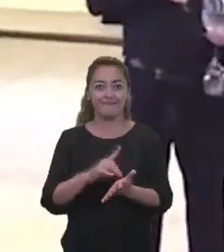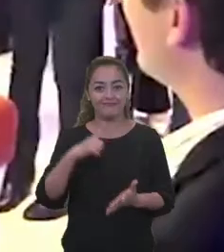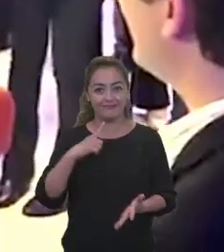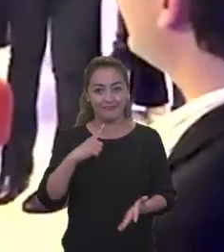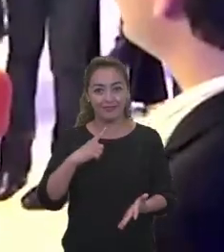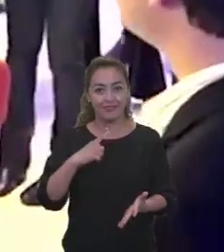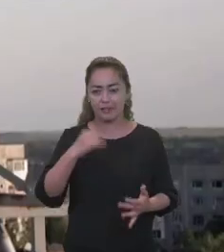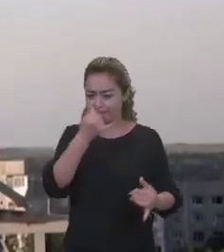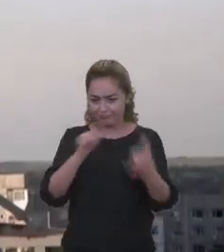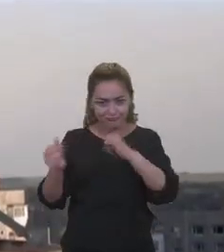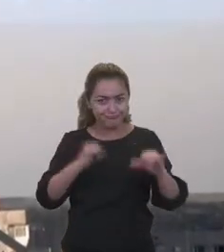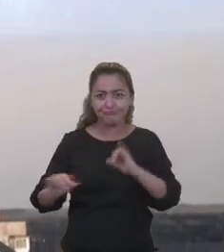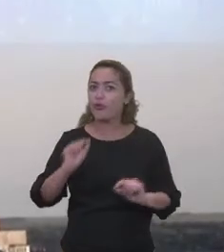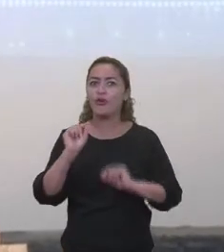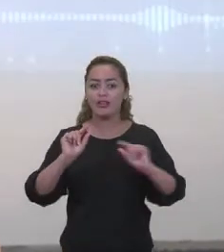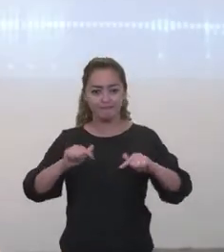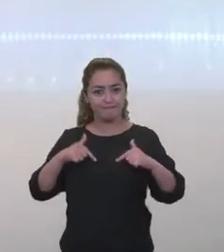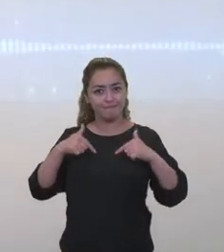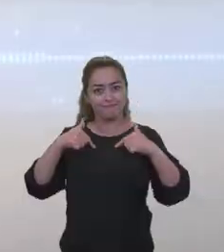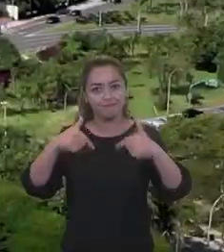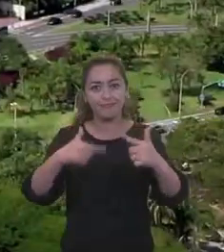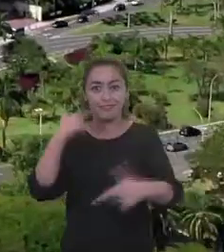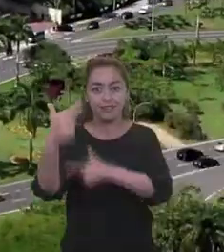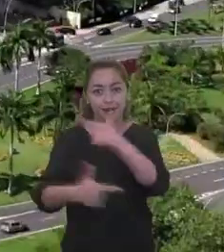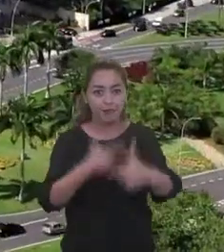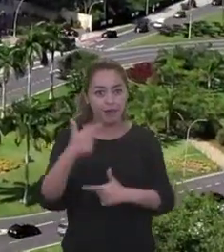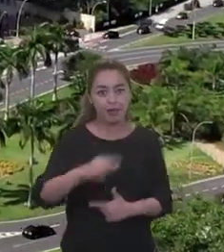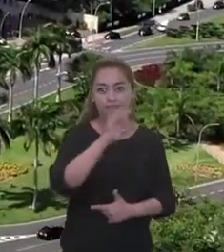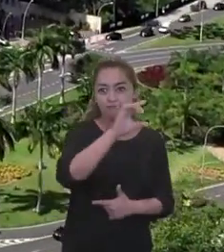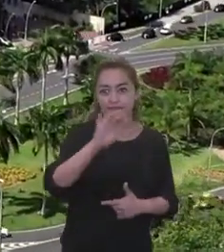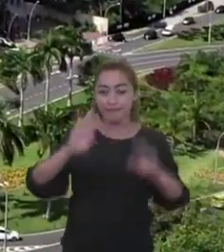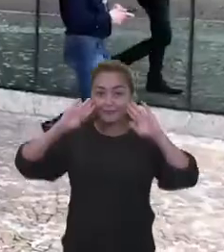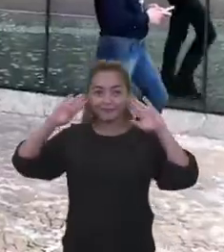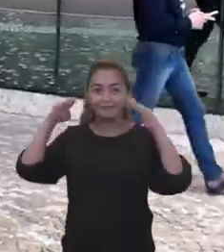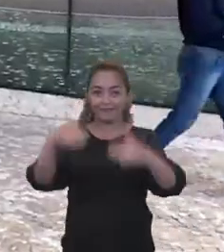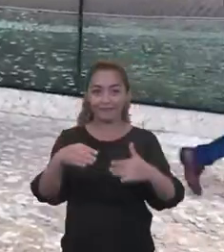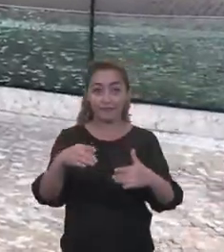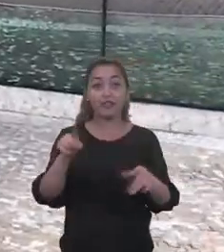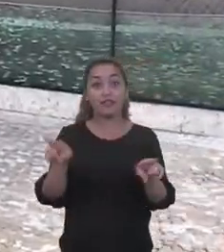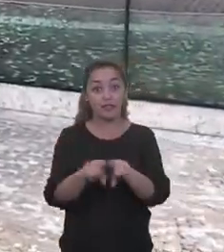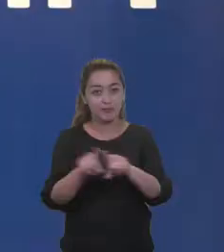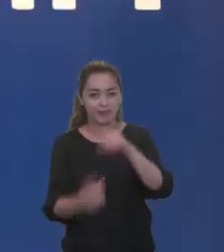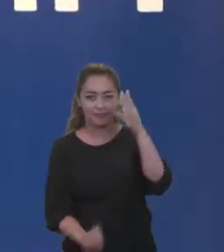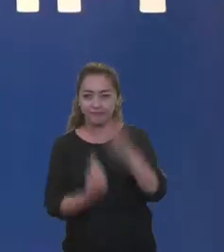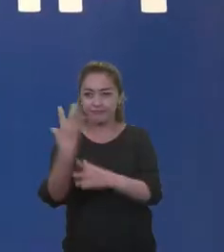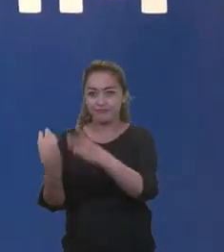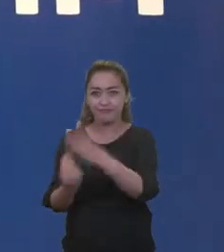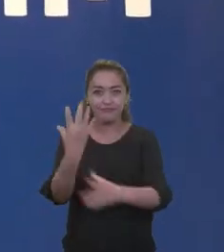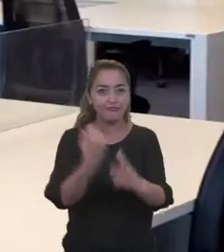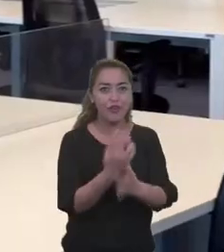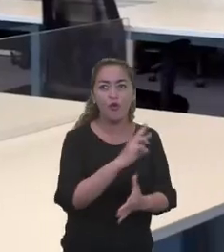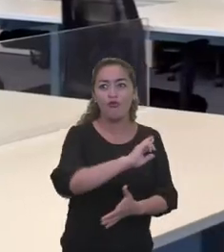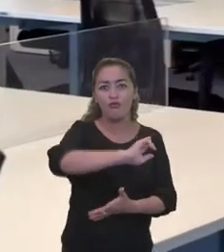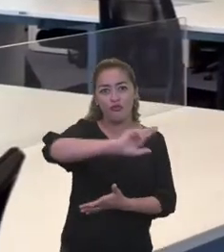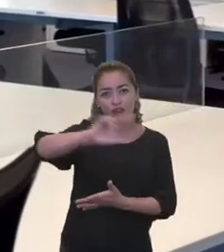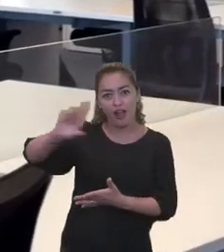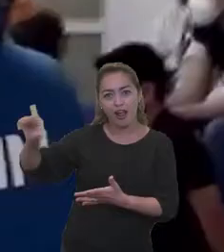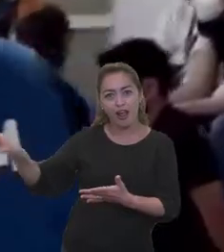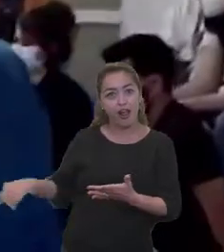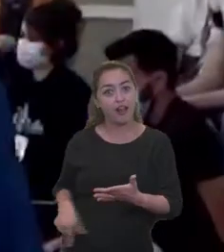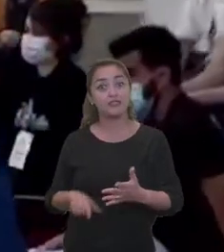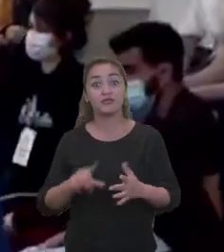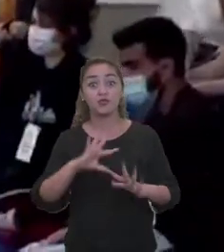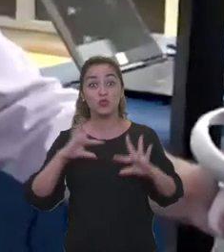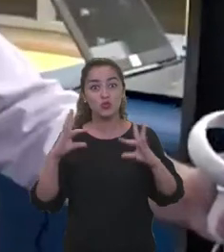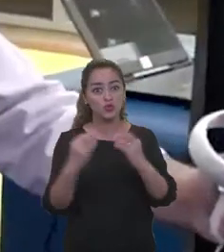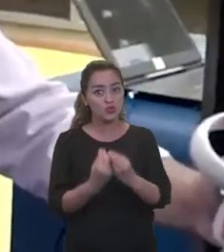reality. Energy to make impactful work with proposition. We create new opportunities